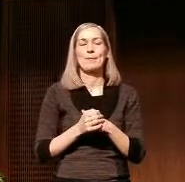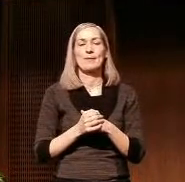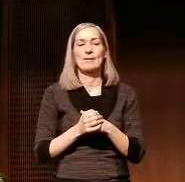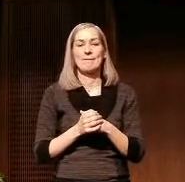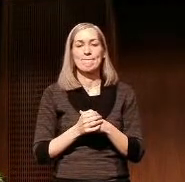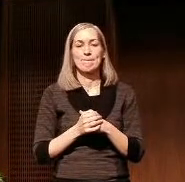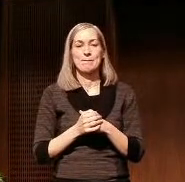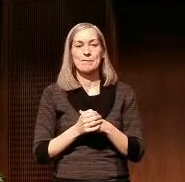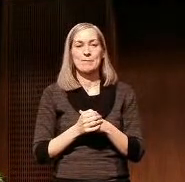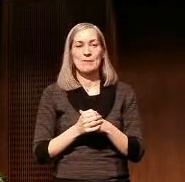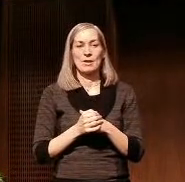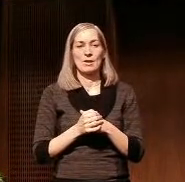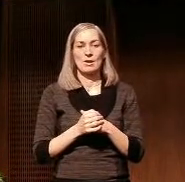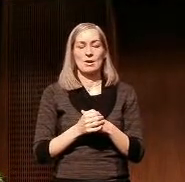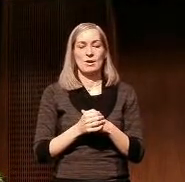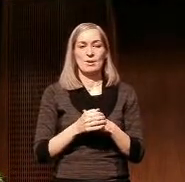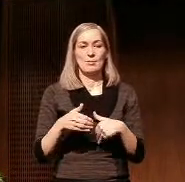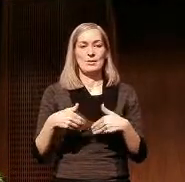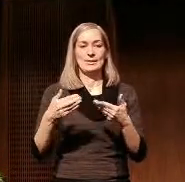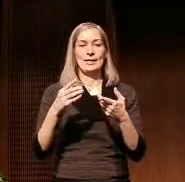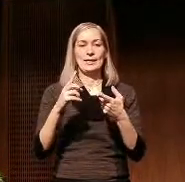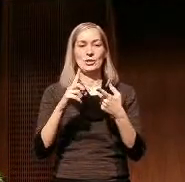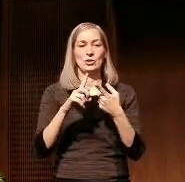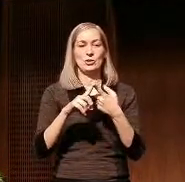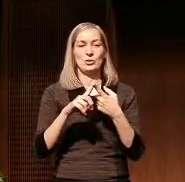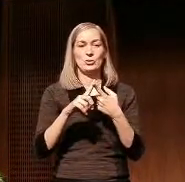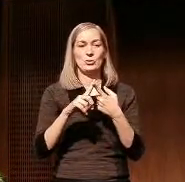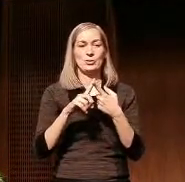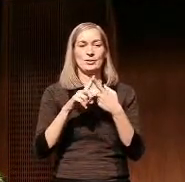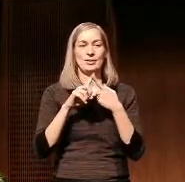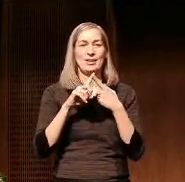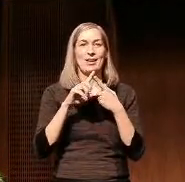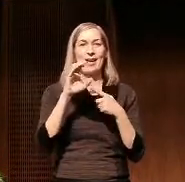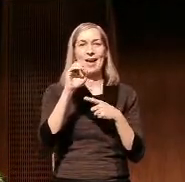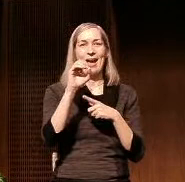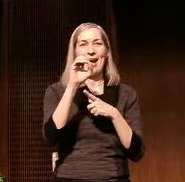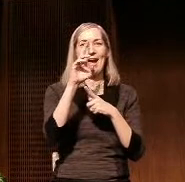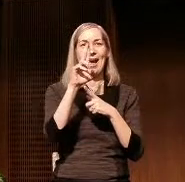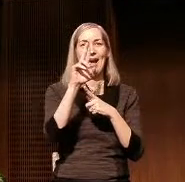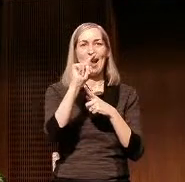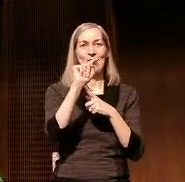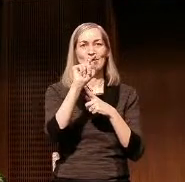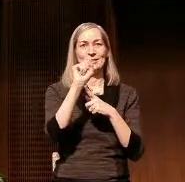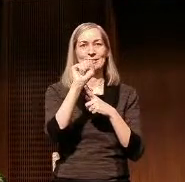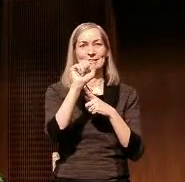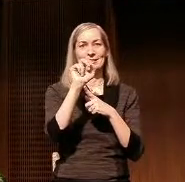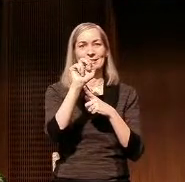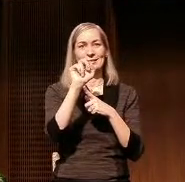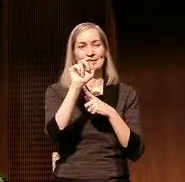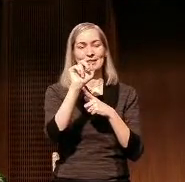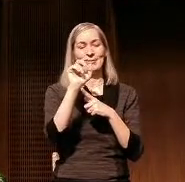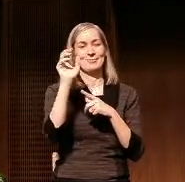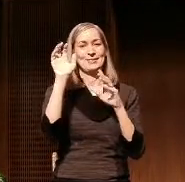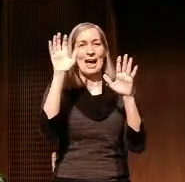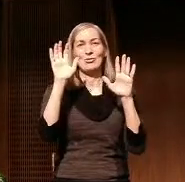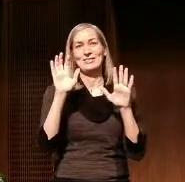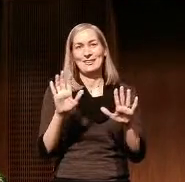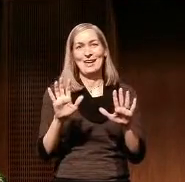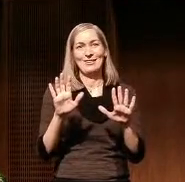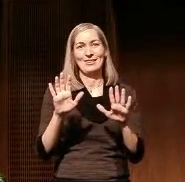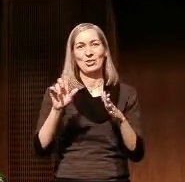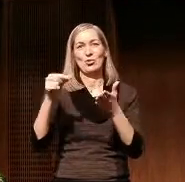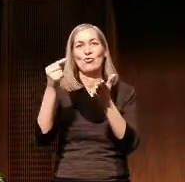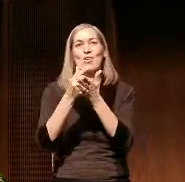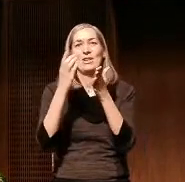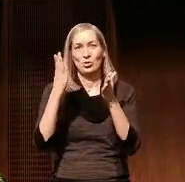And it is presented to the outstanding alumnus, usually at our vision workshop. It's named for